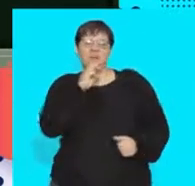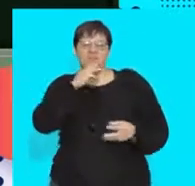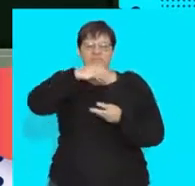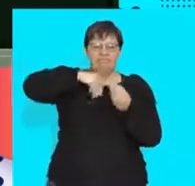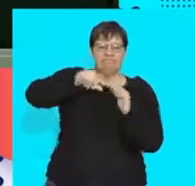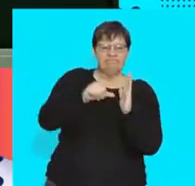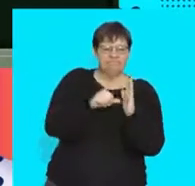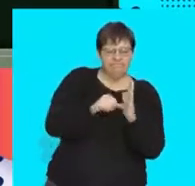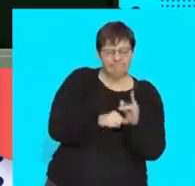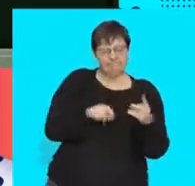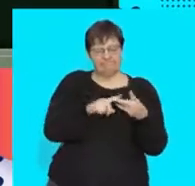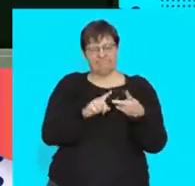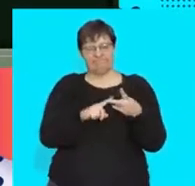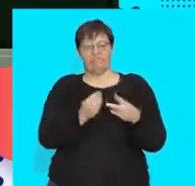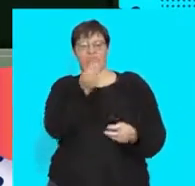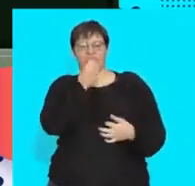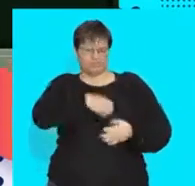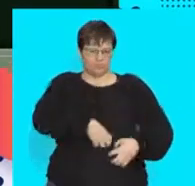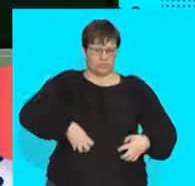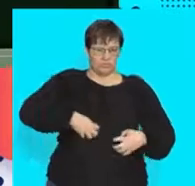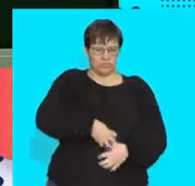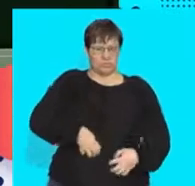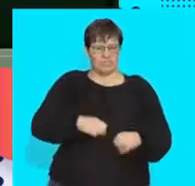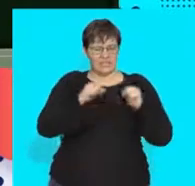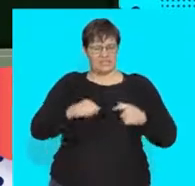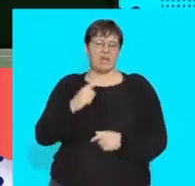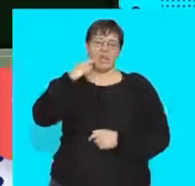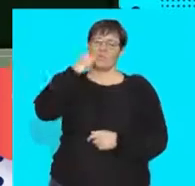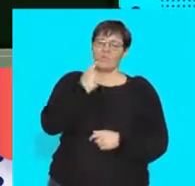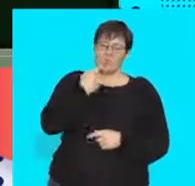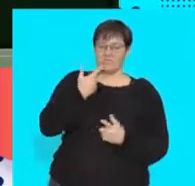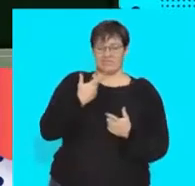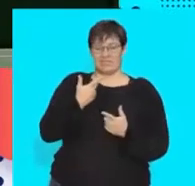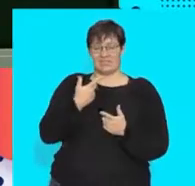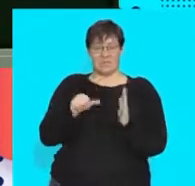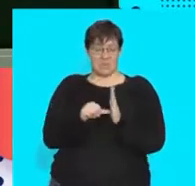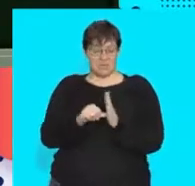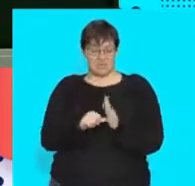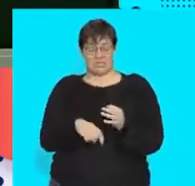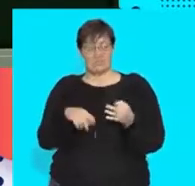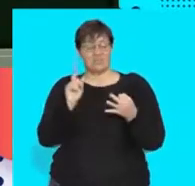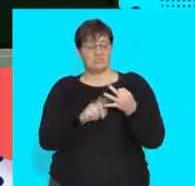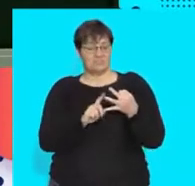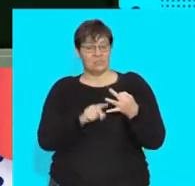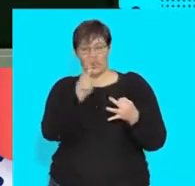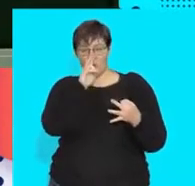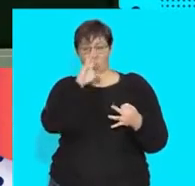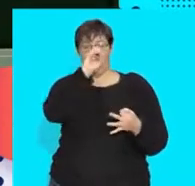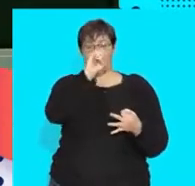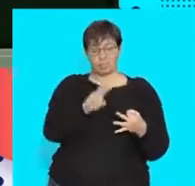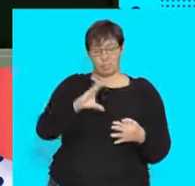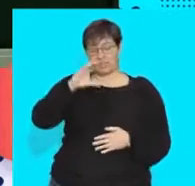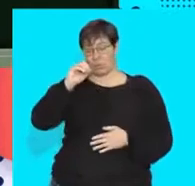When we looked at the digestive system, you looked at glucose is important. Now we're going to look how important oxygen and carbon dioxide